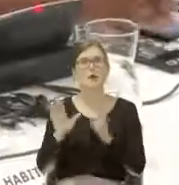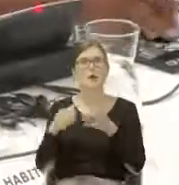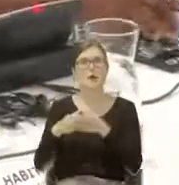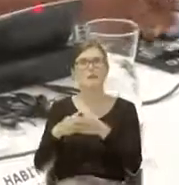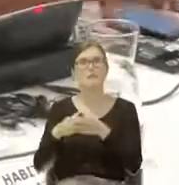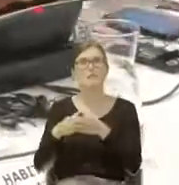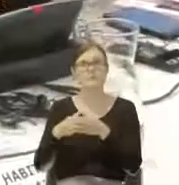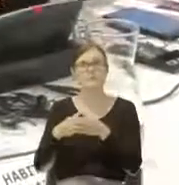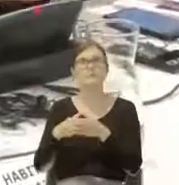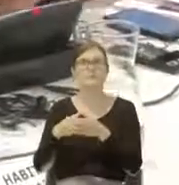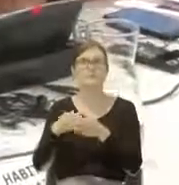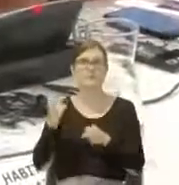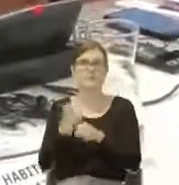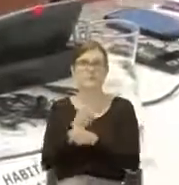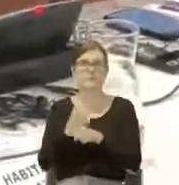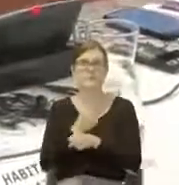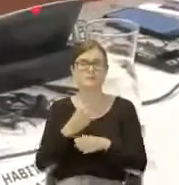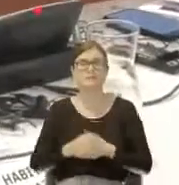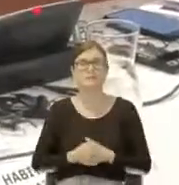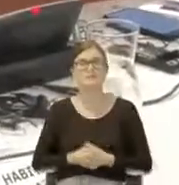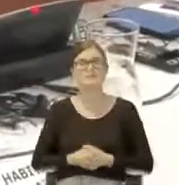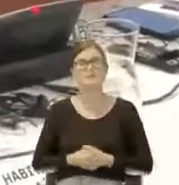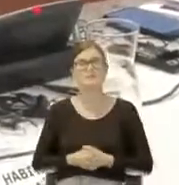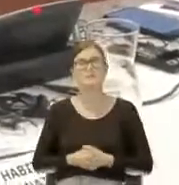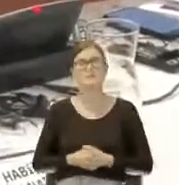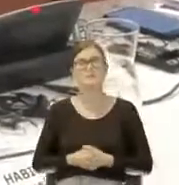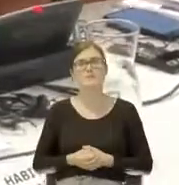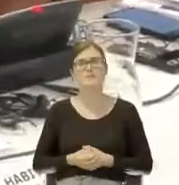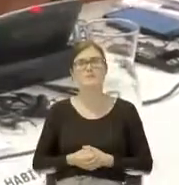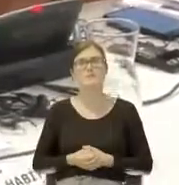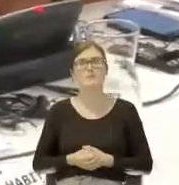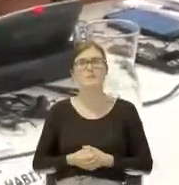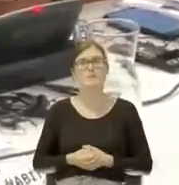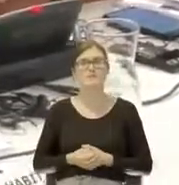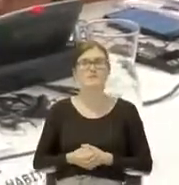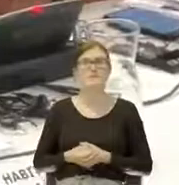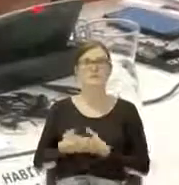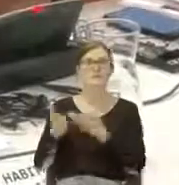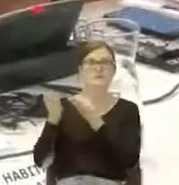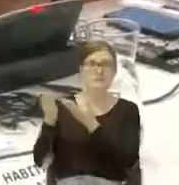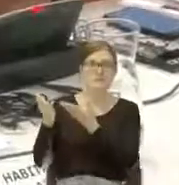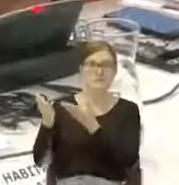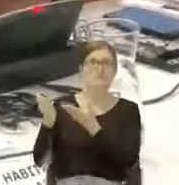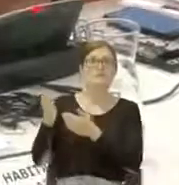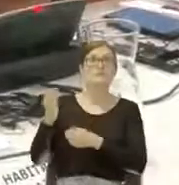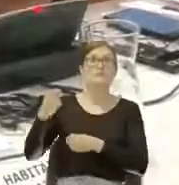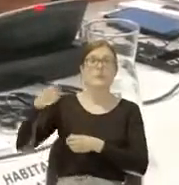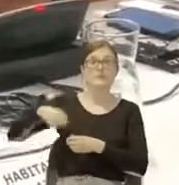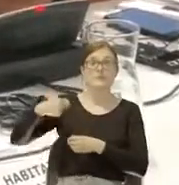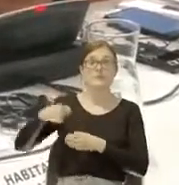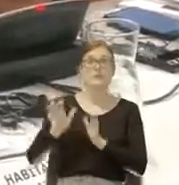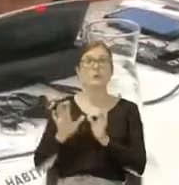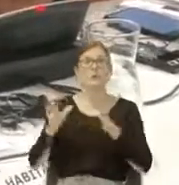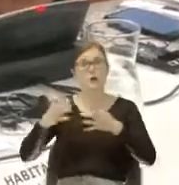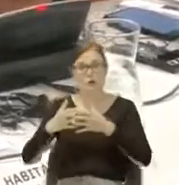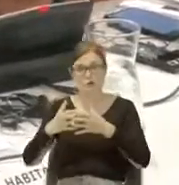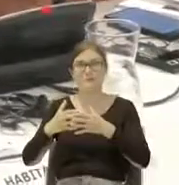Sostashe. Welcome, councillor. Thank you for being with us again. Thank you very